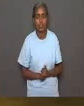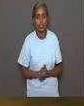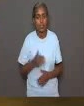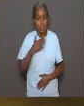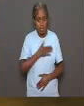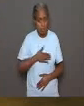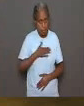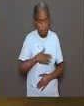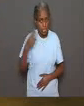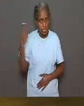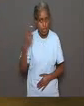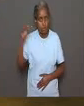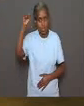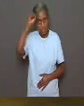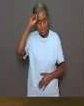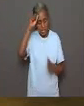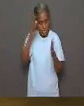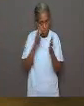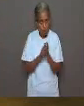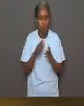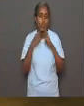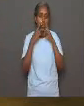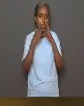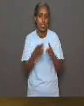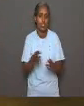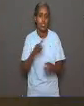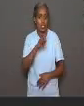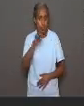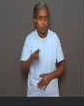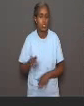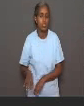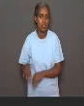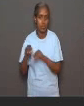Please use Snell's law to answer the question, students.